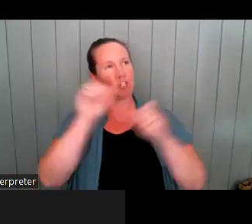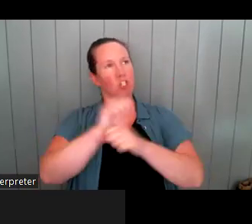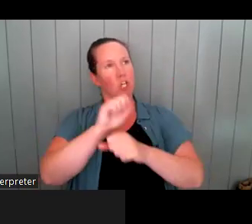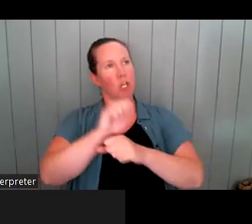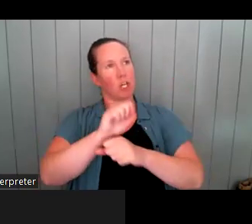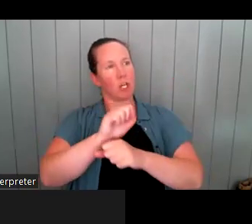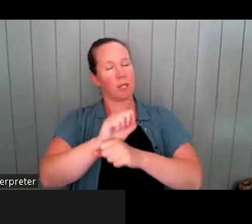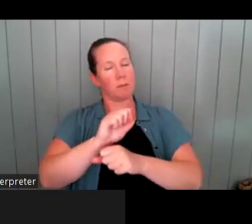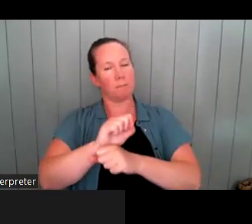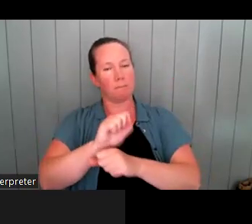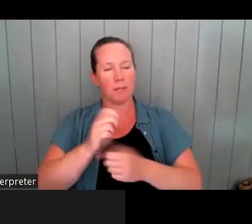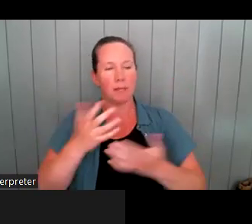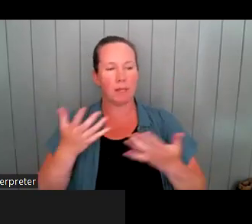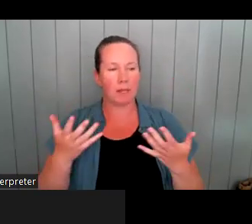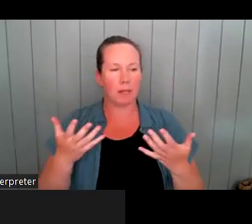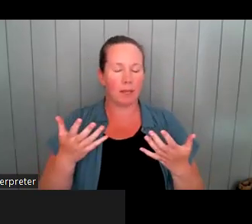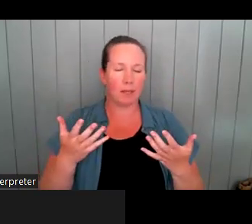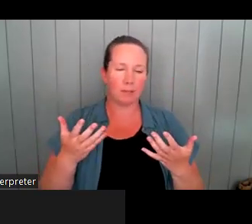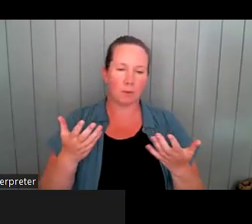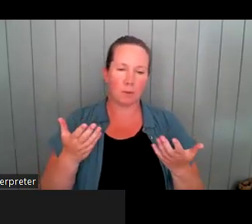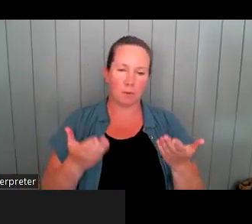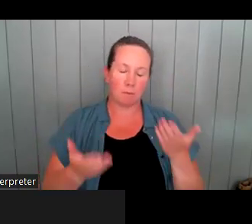know, maybe I want to be